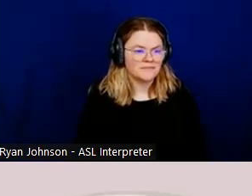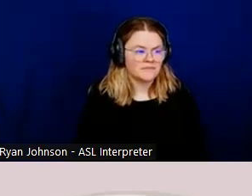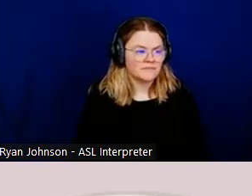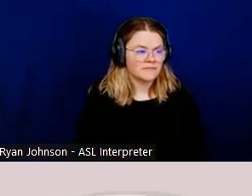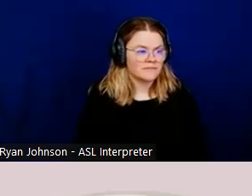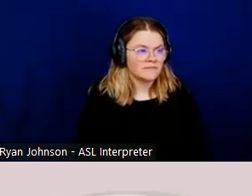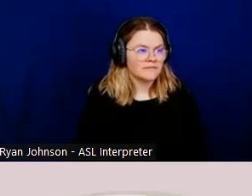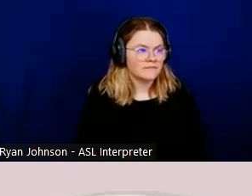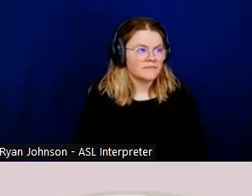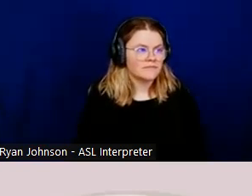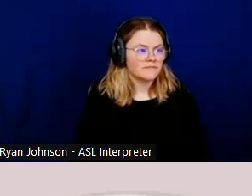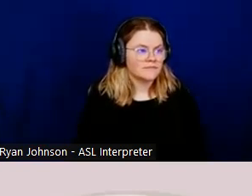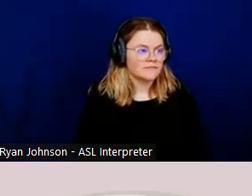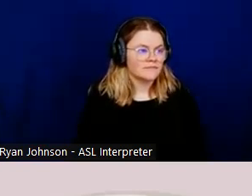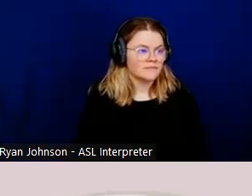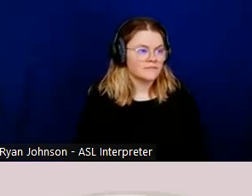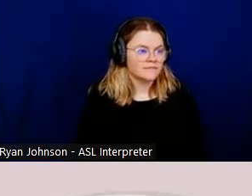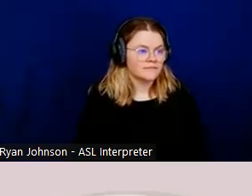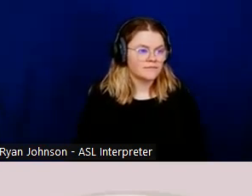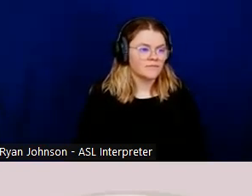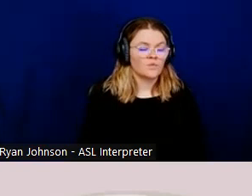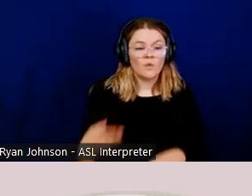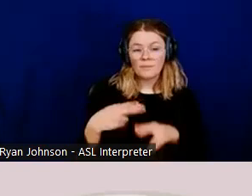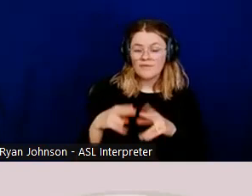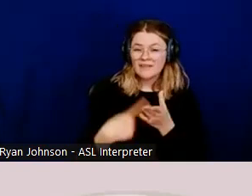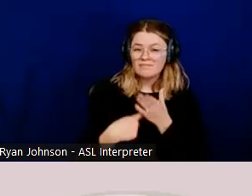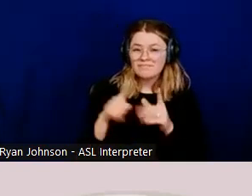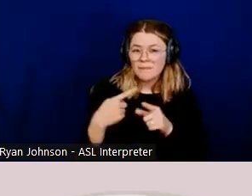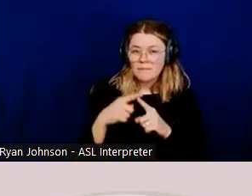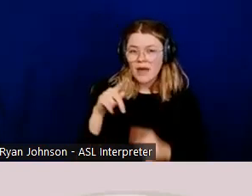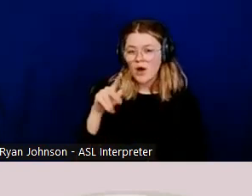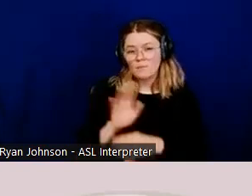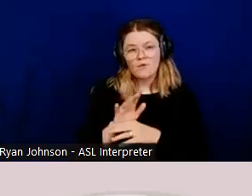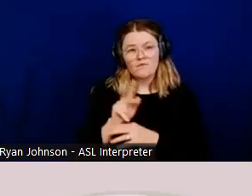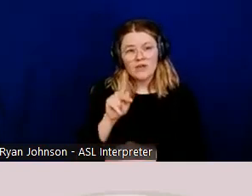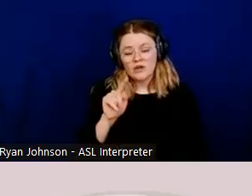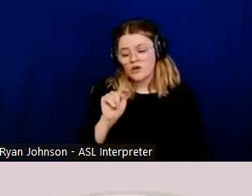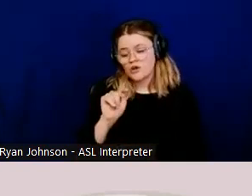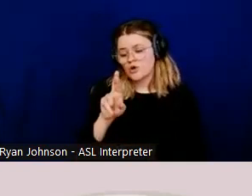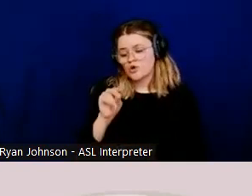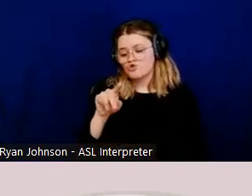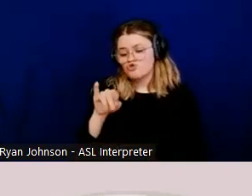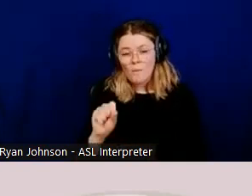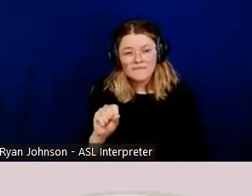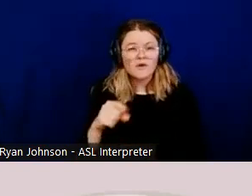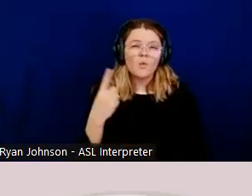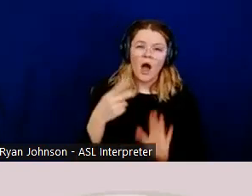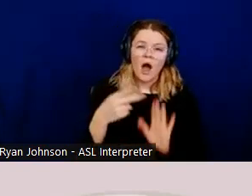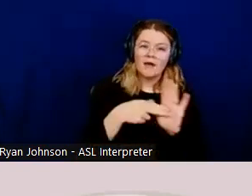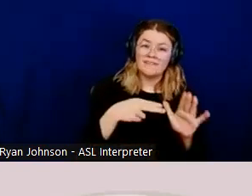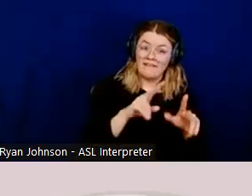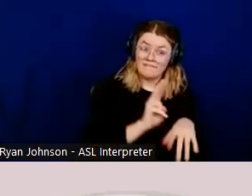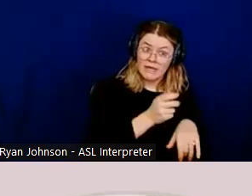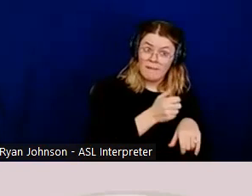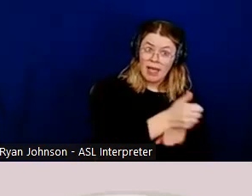And we spoke briefly about tropes of victim blaming, and the truth is, victim blaming happens all the